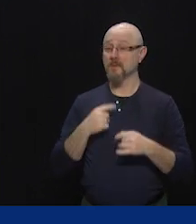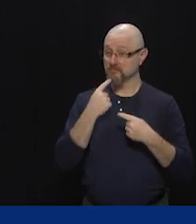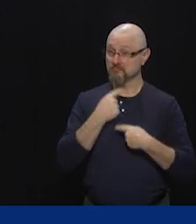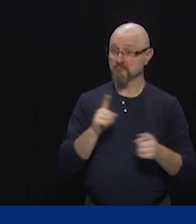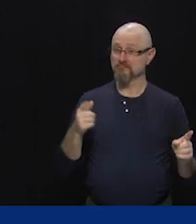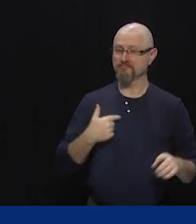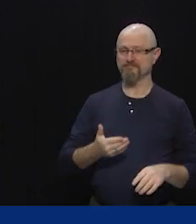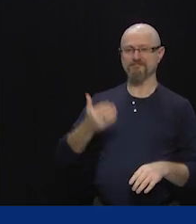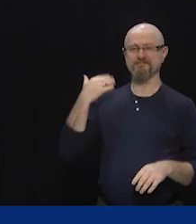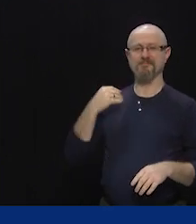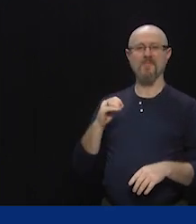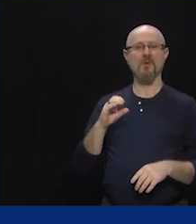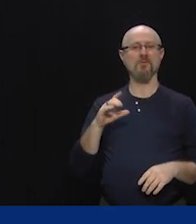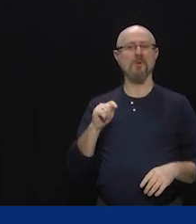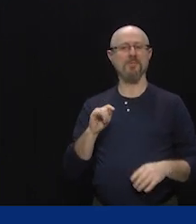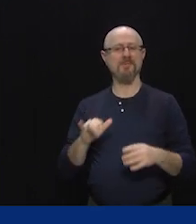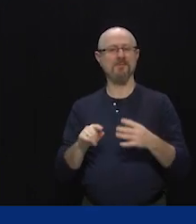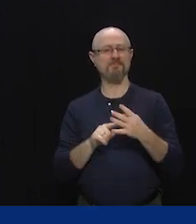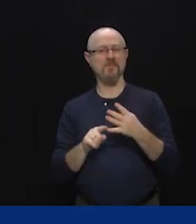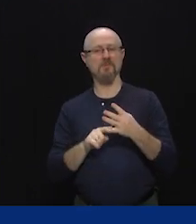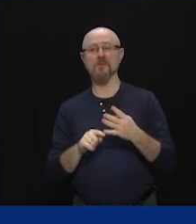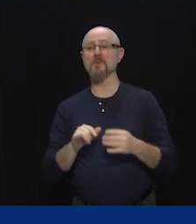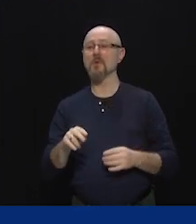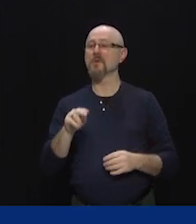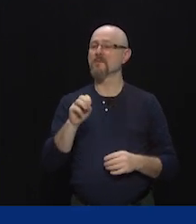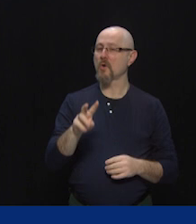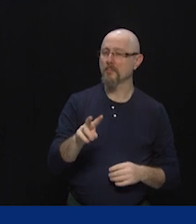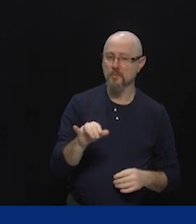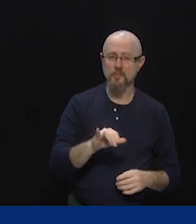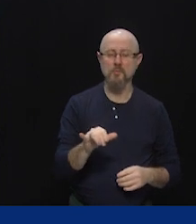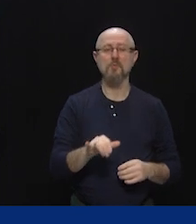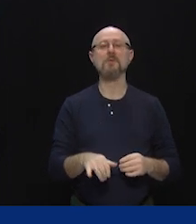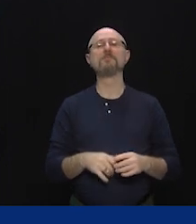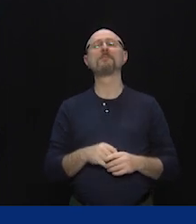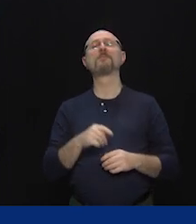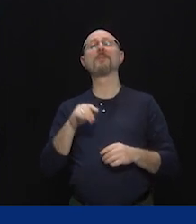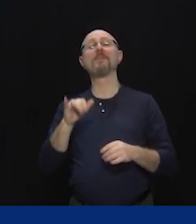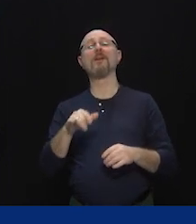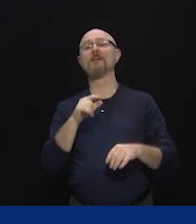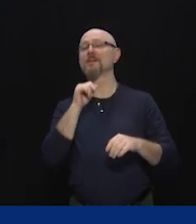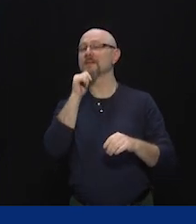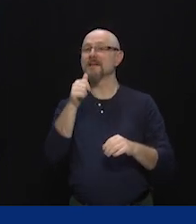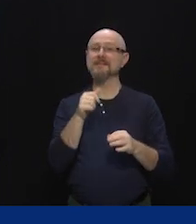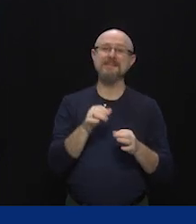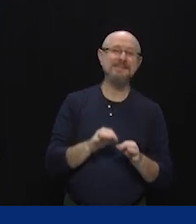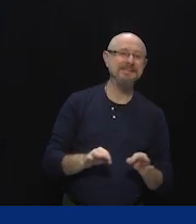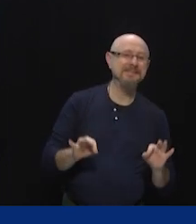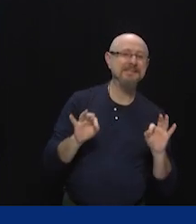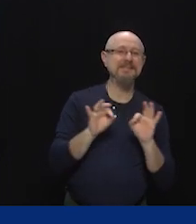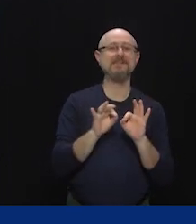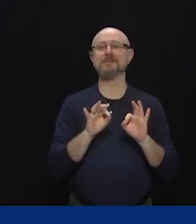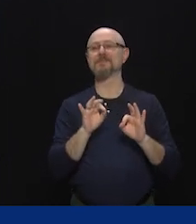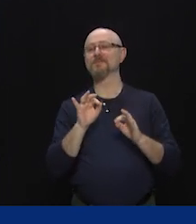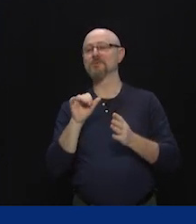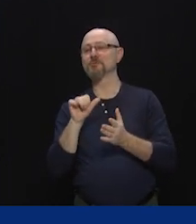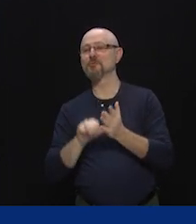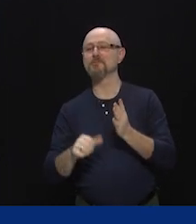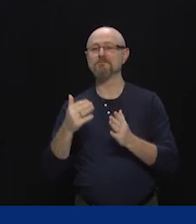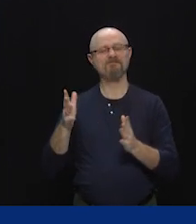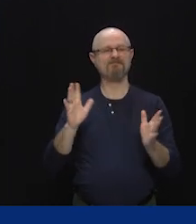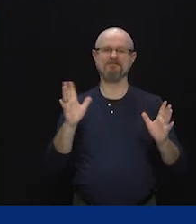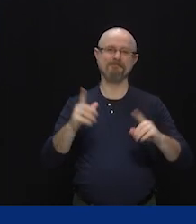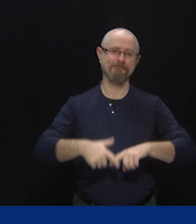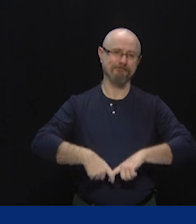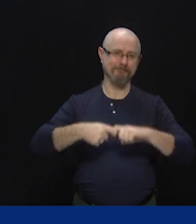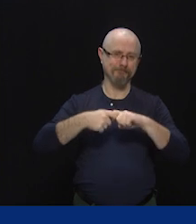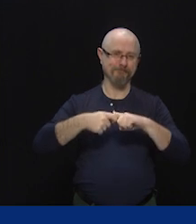the end of October and through November. So we did pause non-essential elective surgeries in hospitals with limited capacity, which